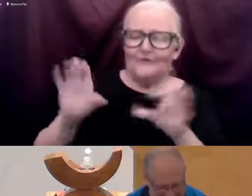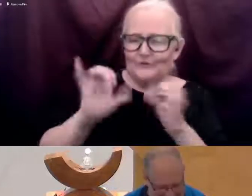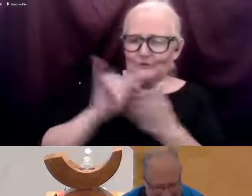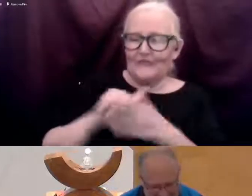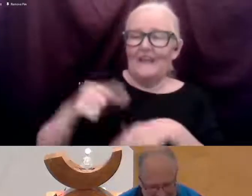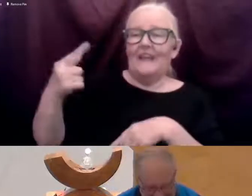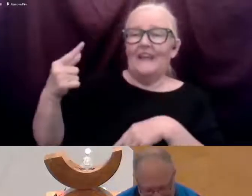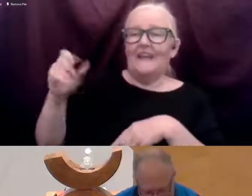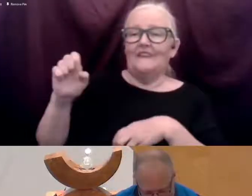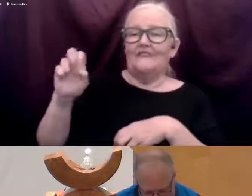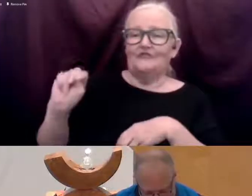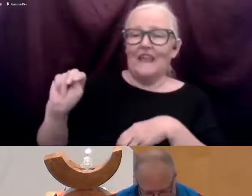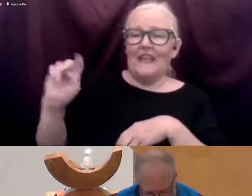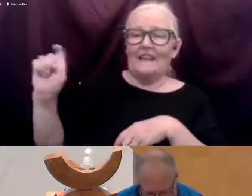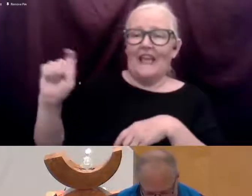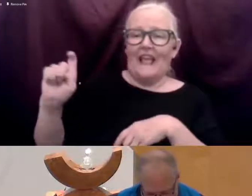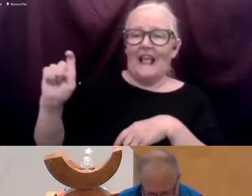that.